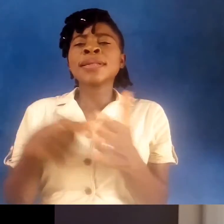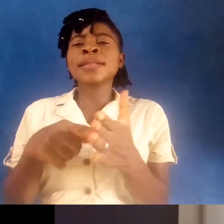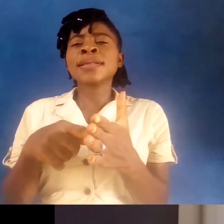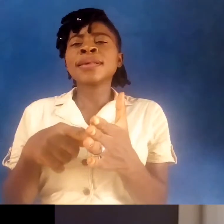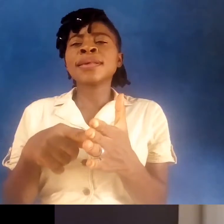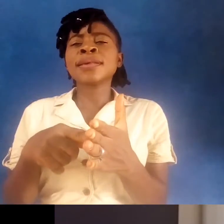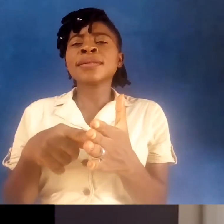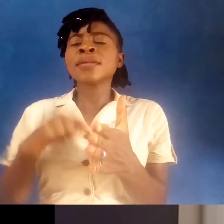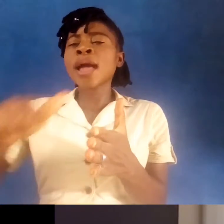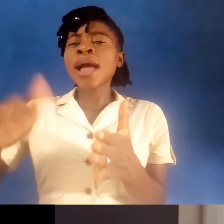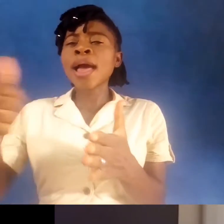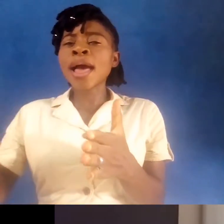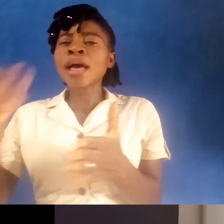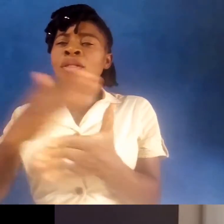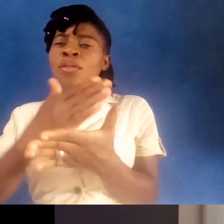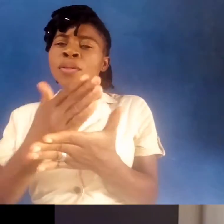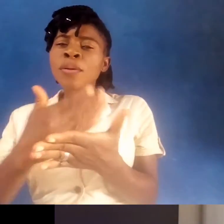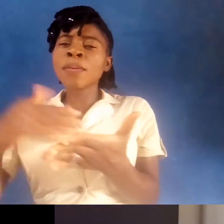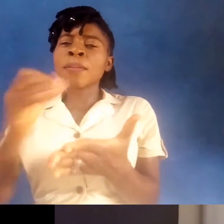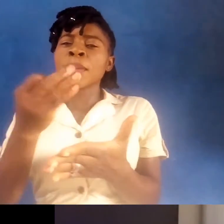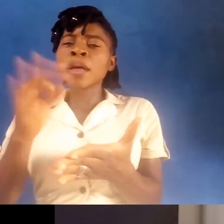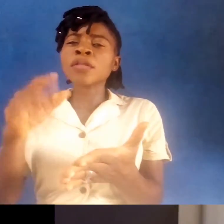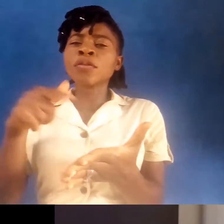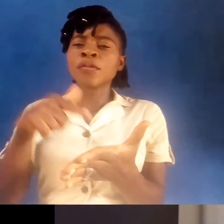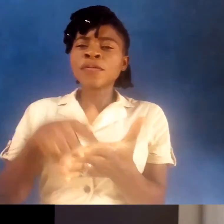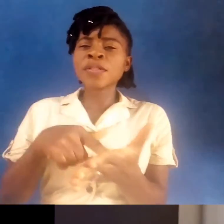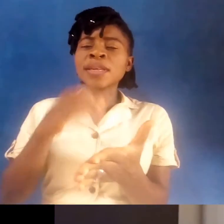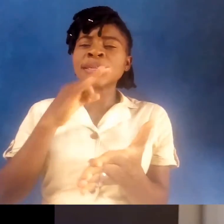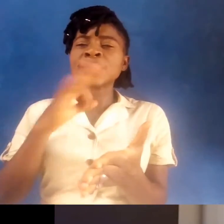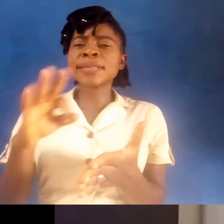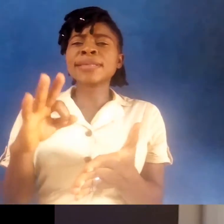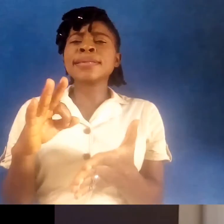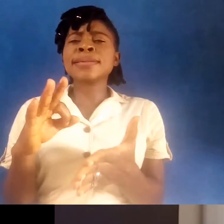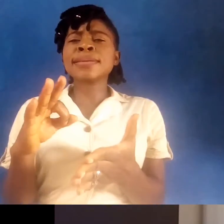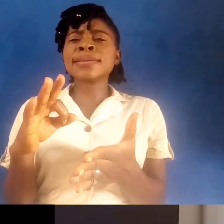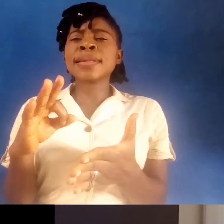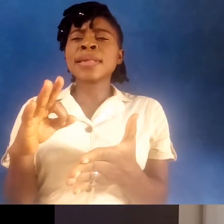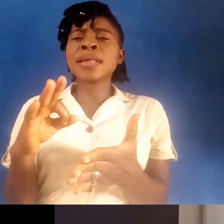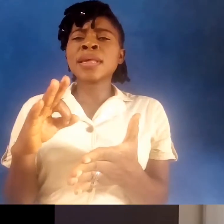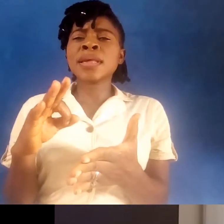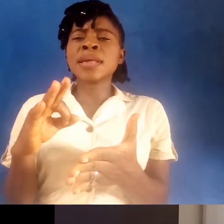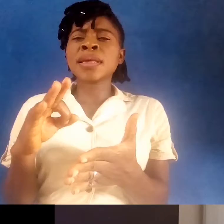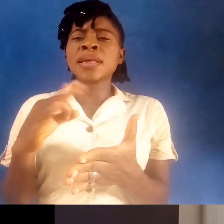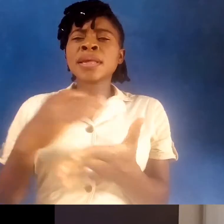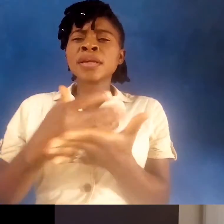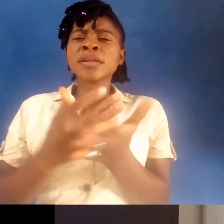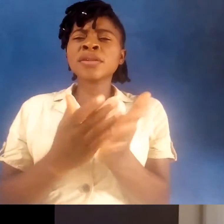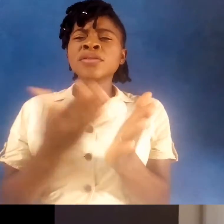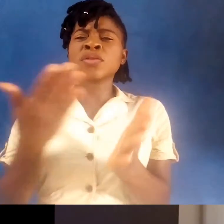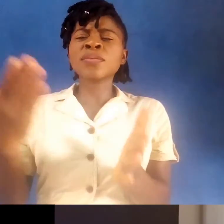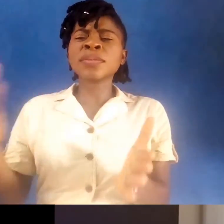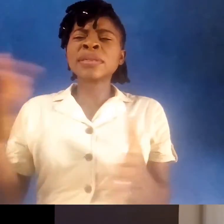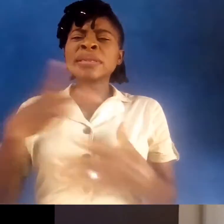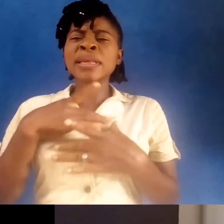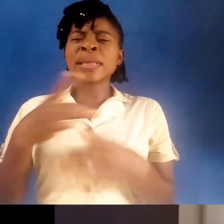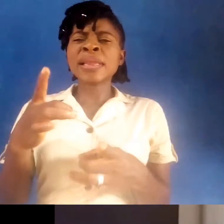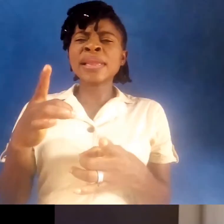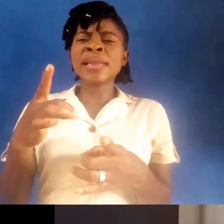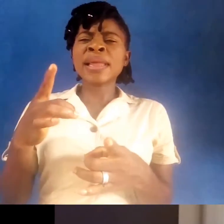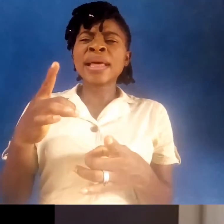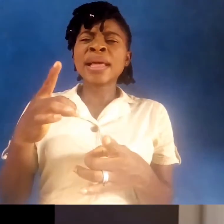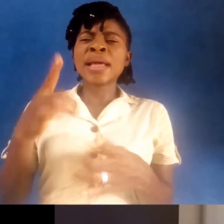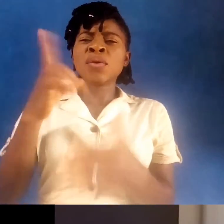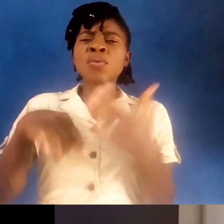So this is another aspect of this is um, something like what we